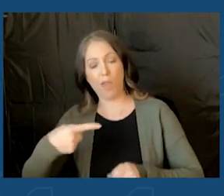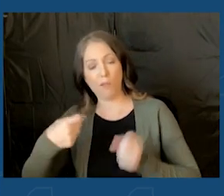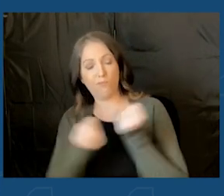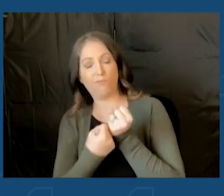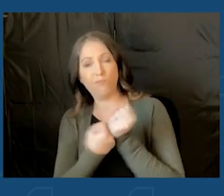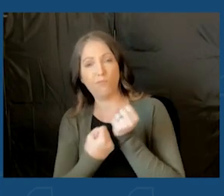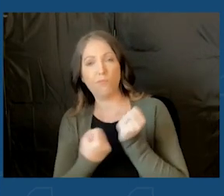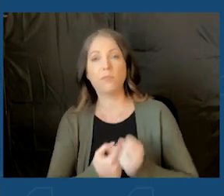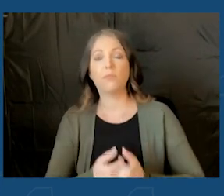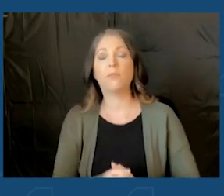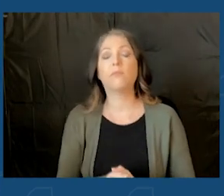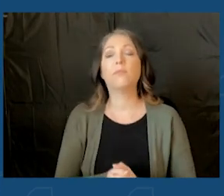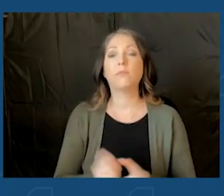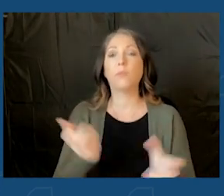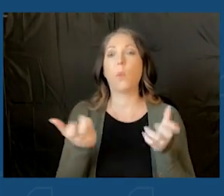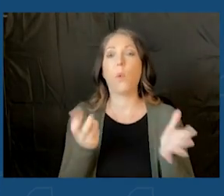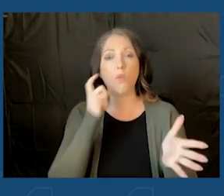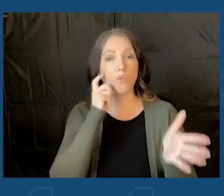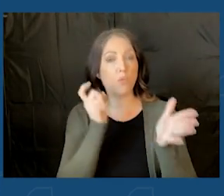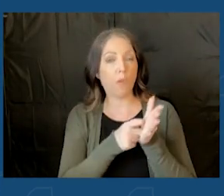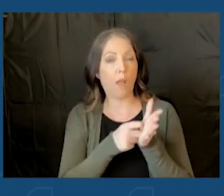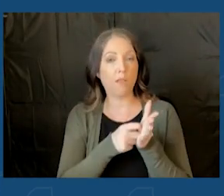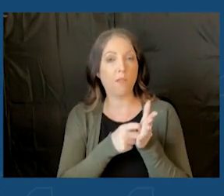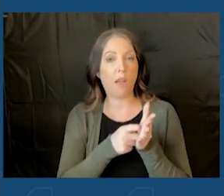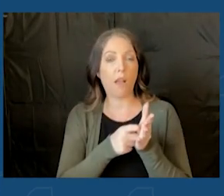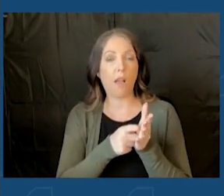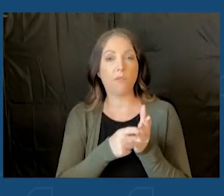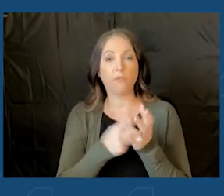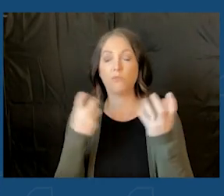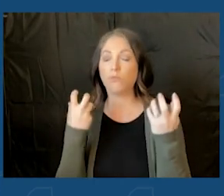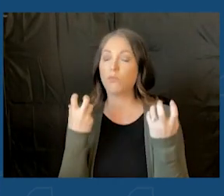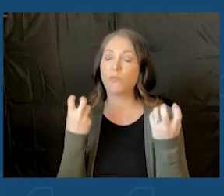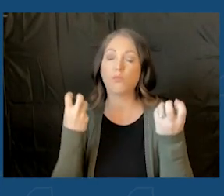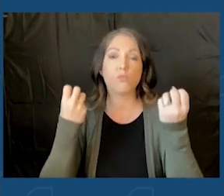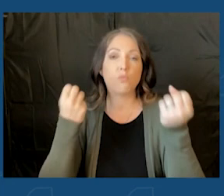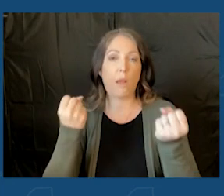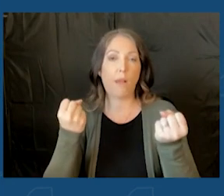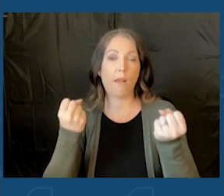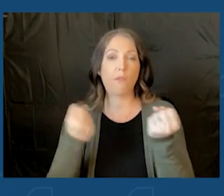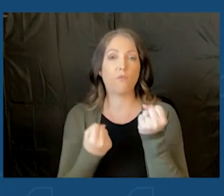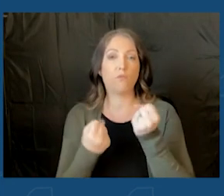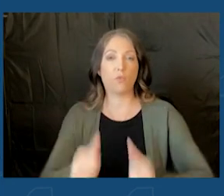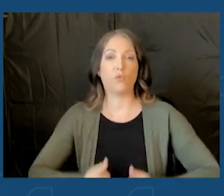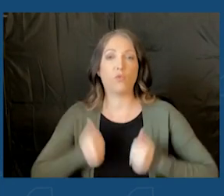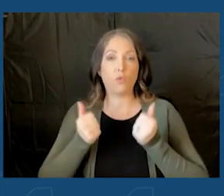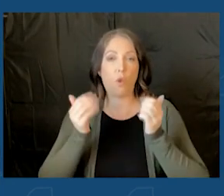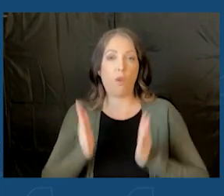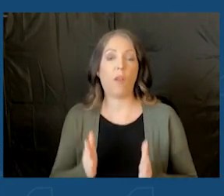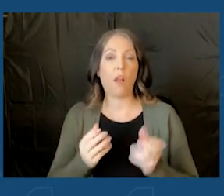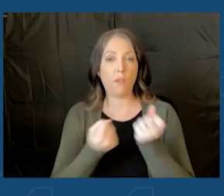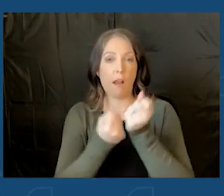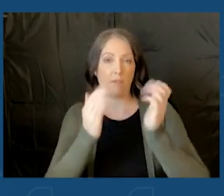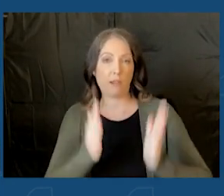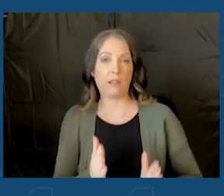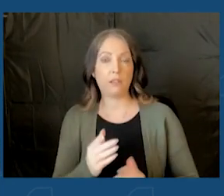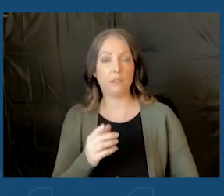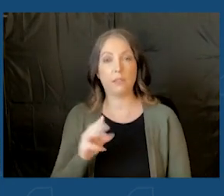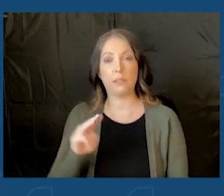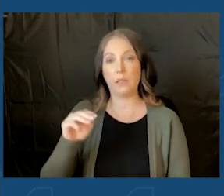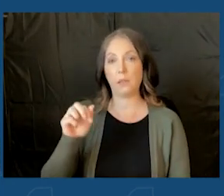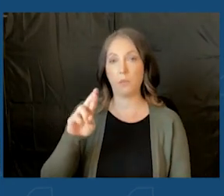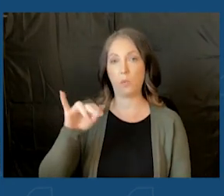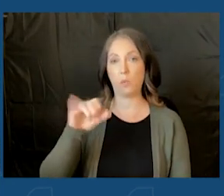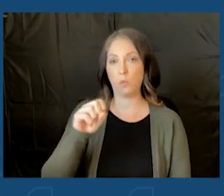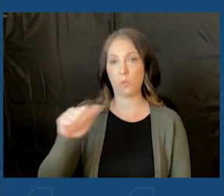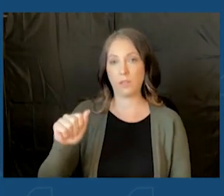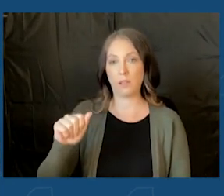incredibly courageous survivor advocates, Marissa Hochstetter and Drew Dixon, for all you